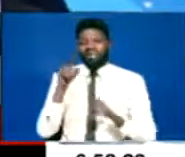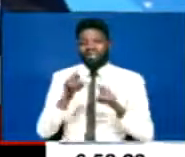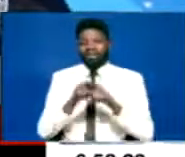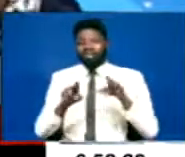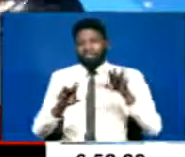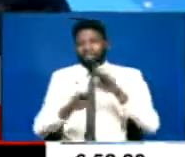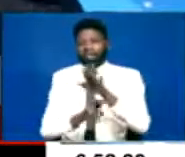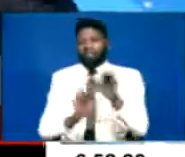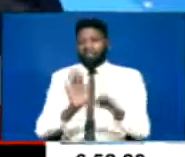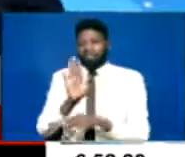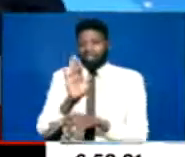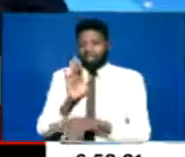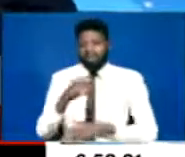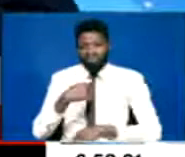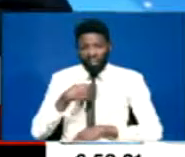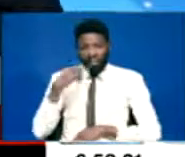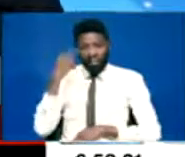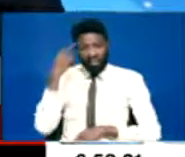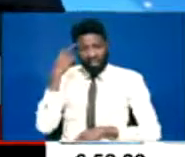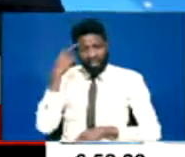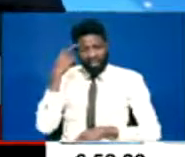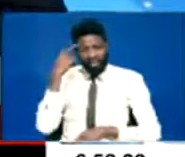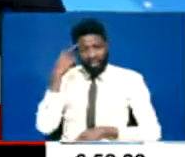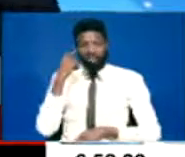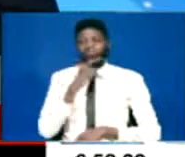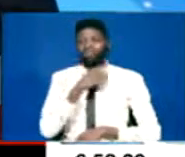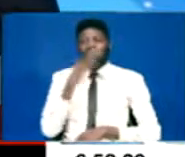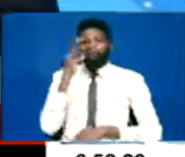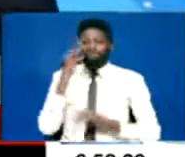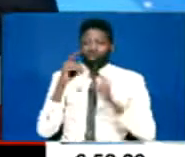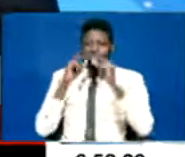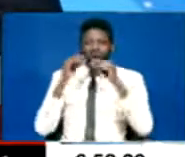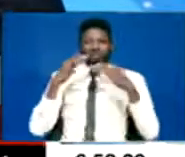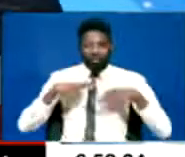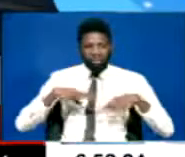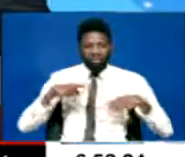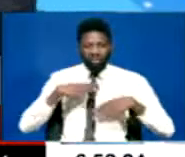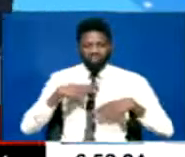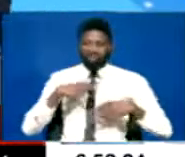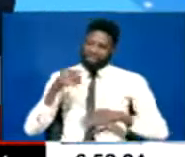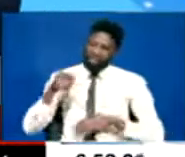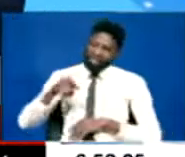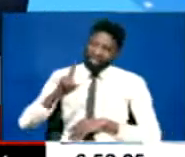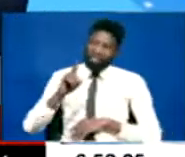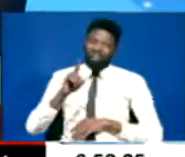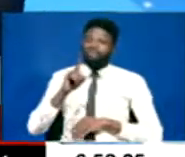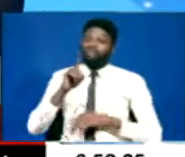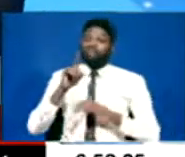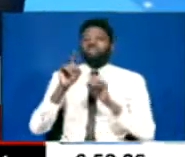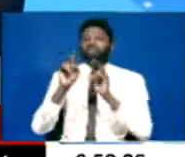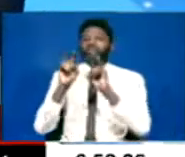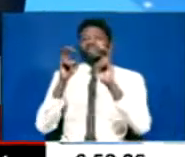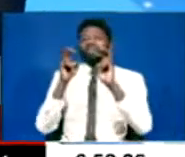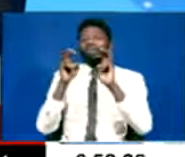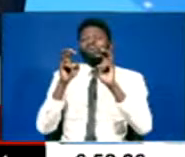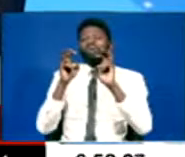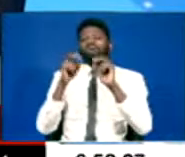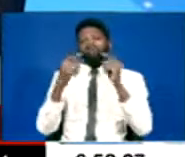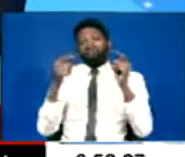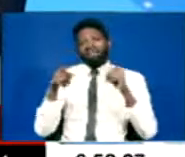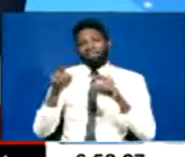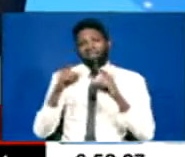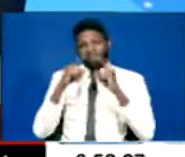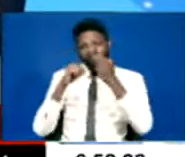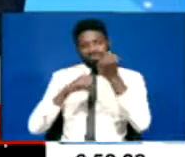some point, I think Wajakoya says he was misquoted, saying at a club in Kisumu that he supports Raila Odinga. Then the running mate